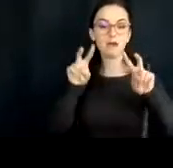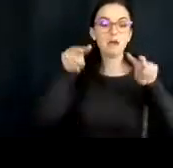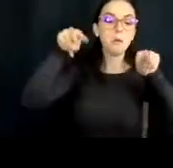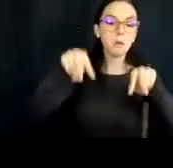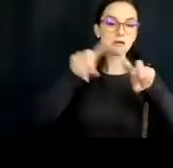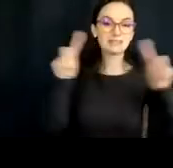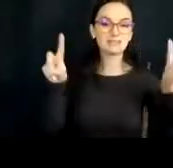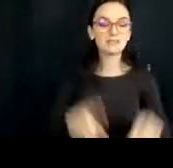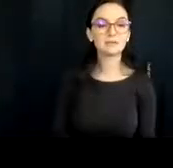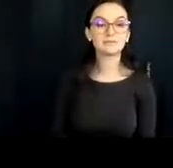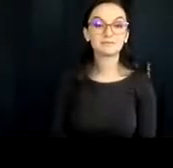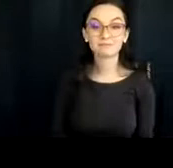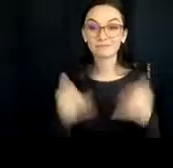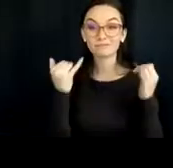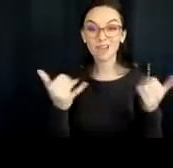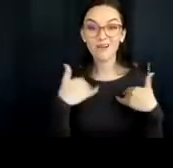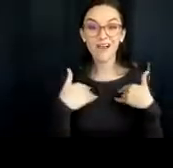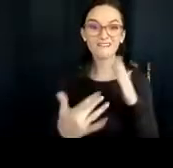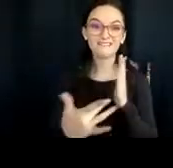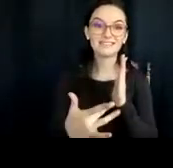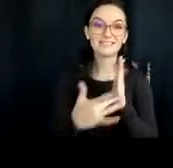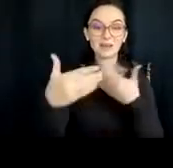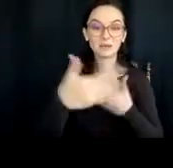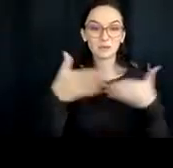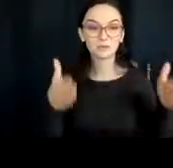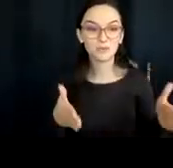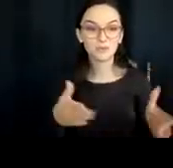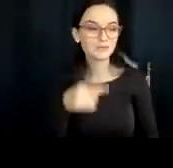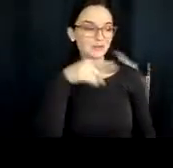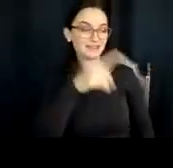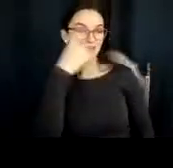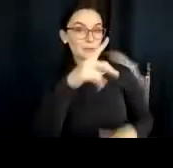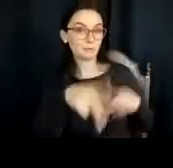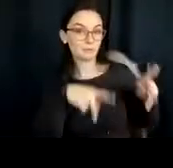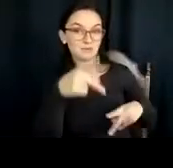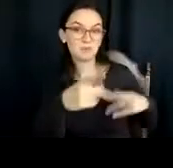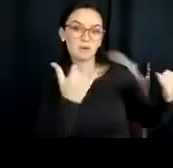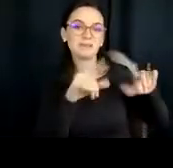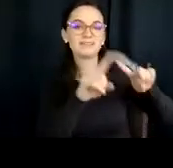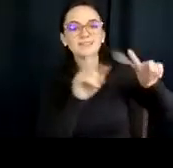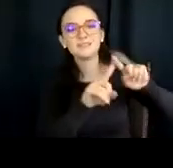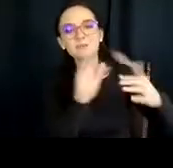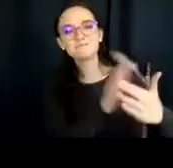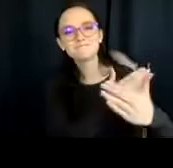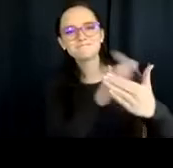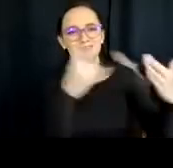the people that play the different music, that decide what's going